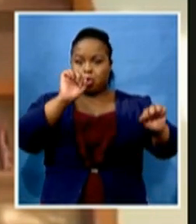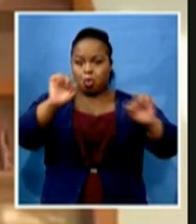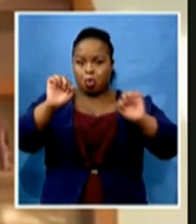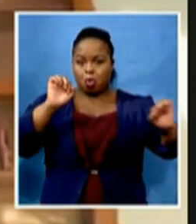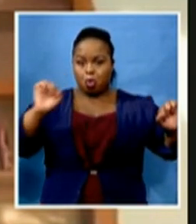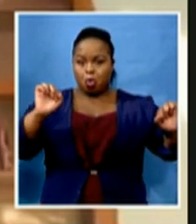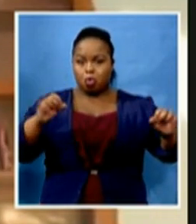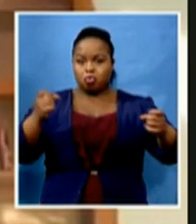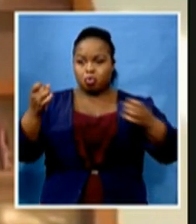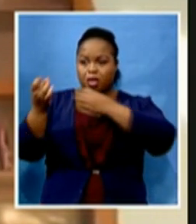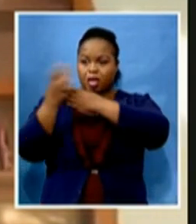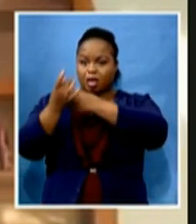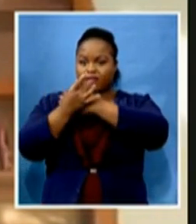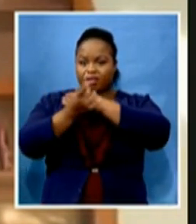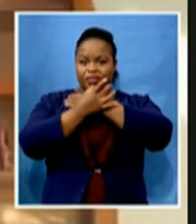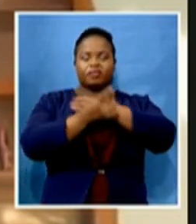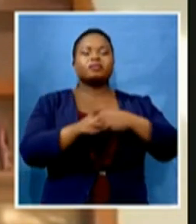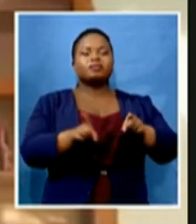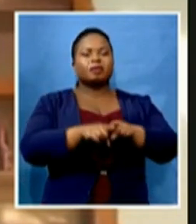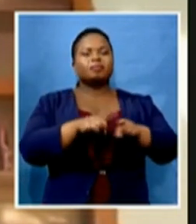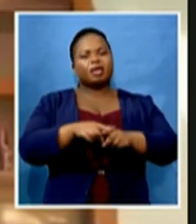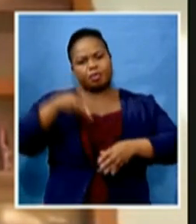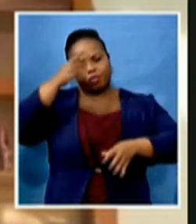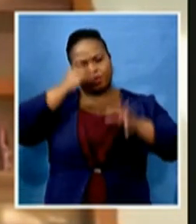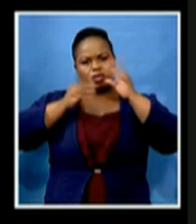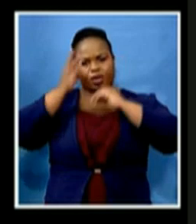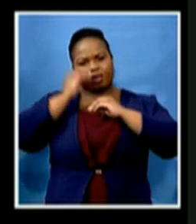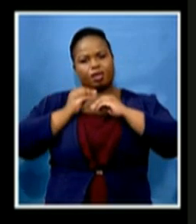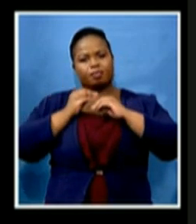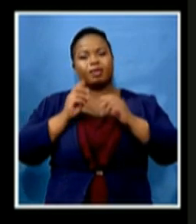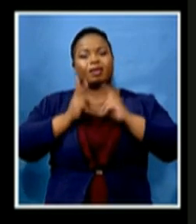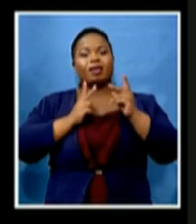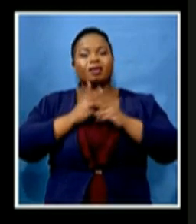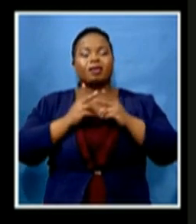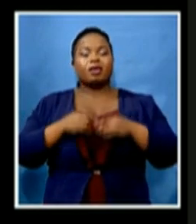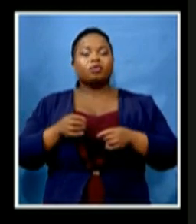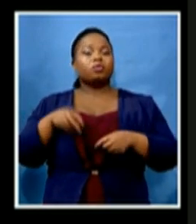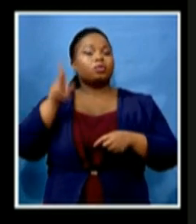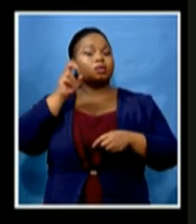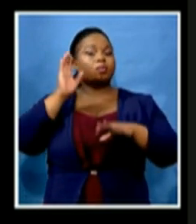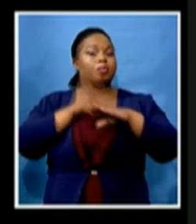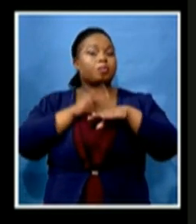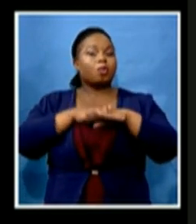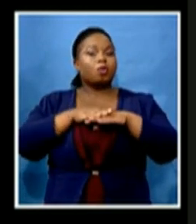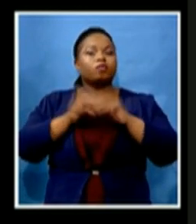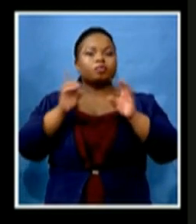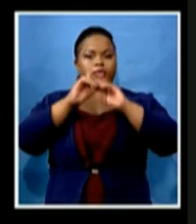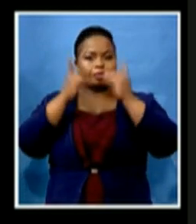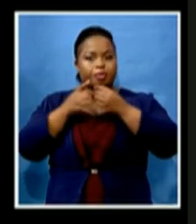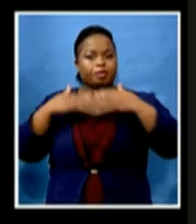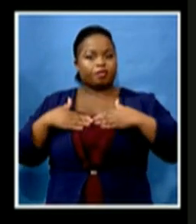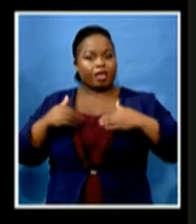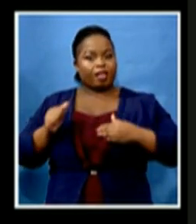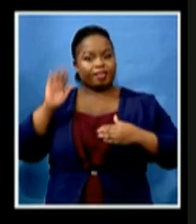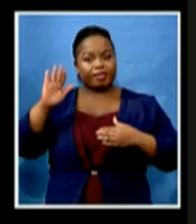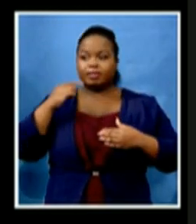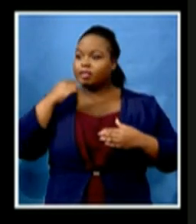more from the Department of Health. We also want to hear a bit more even from those who are watching from